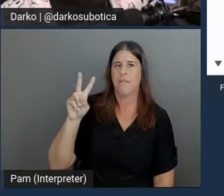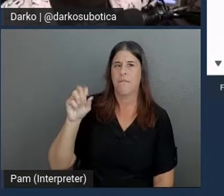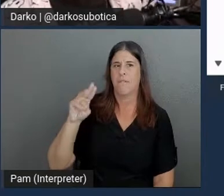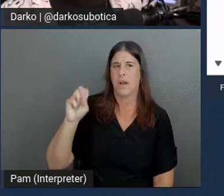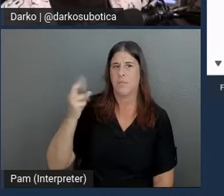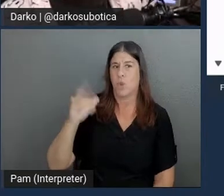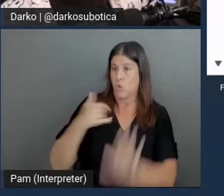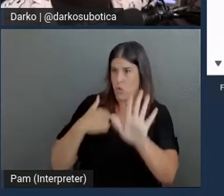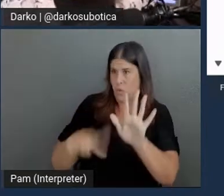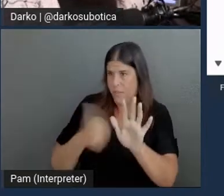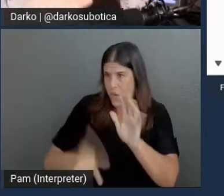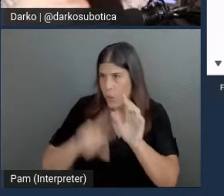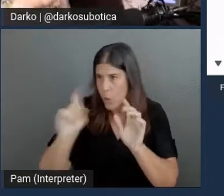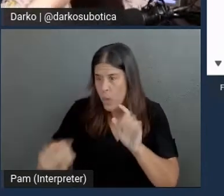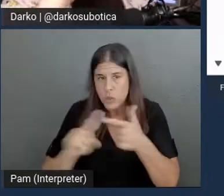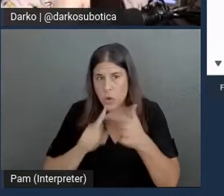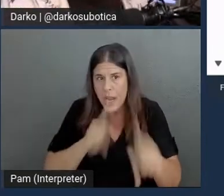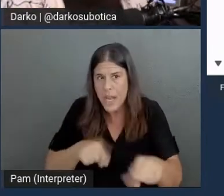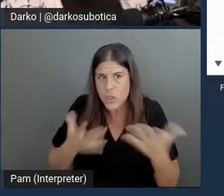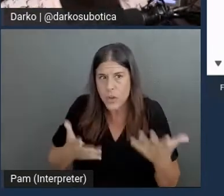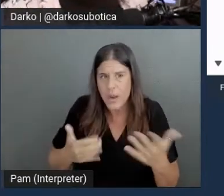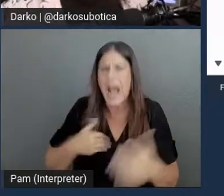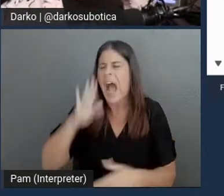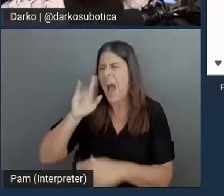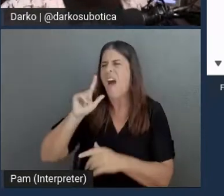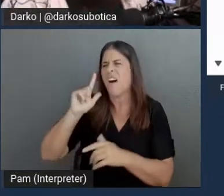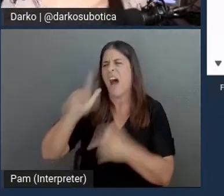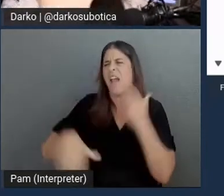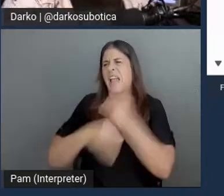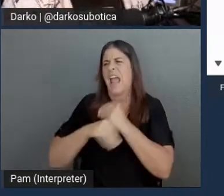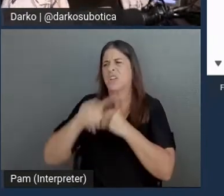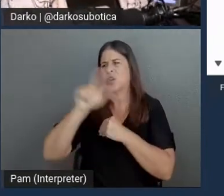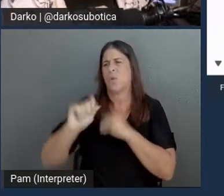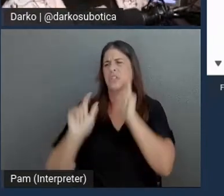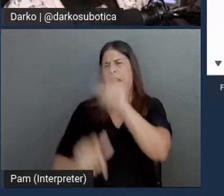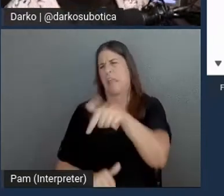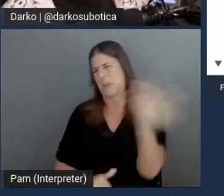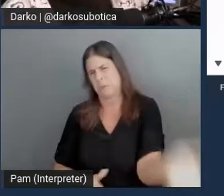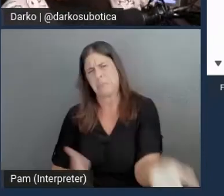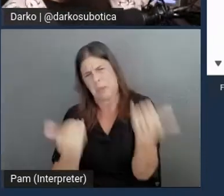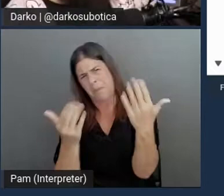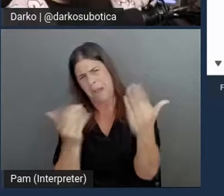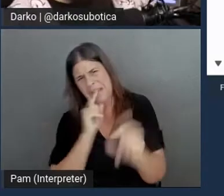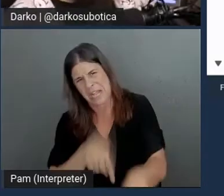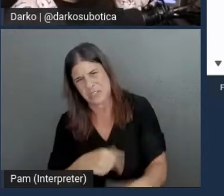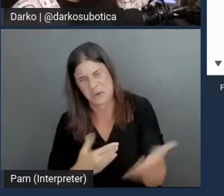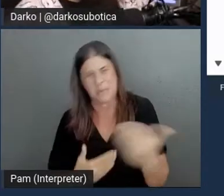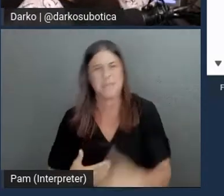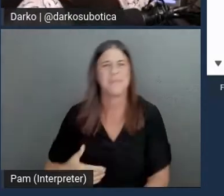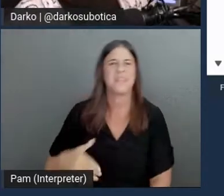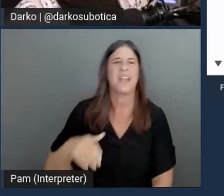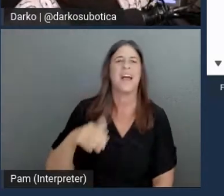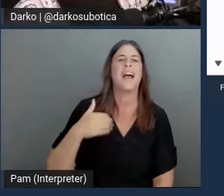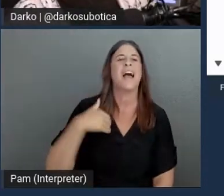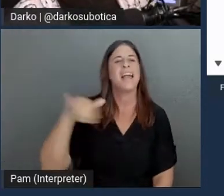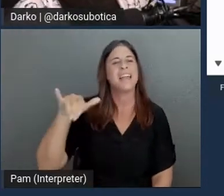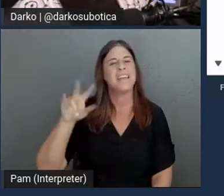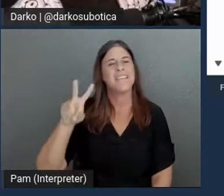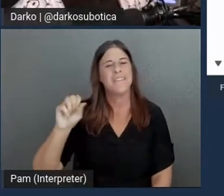you have a follow-up, or did you want me to answer this? I'll follow up later on. So just Got it. Yeah.